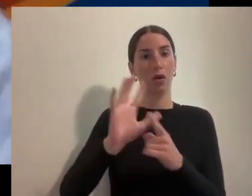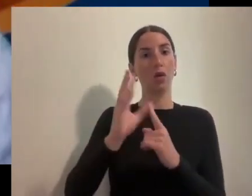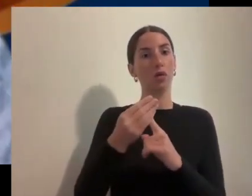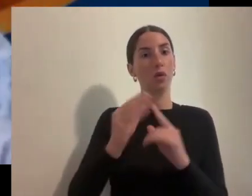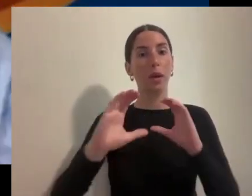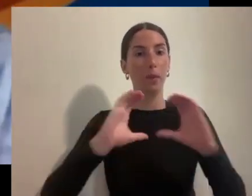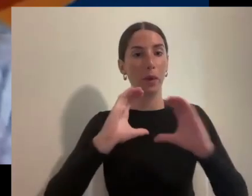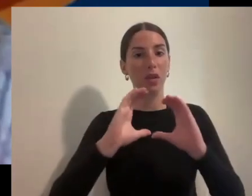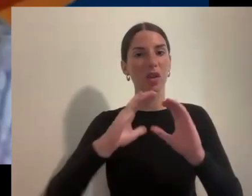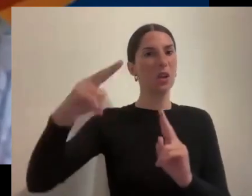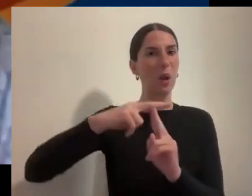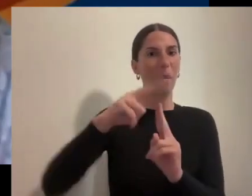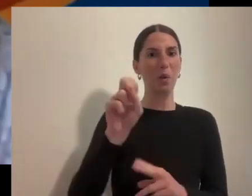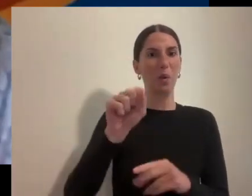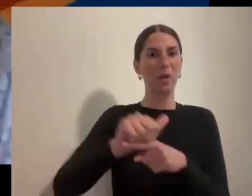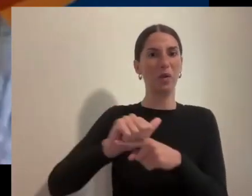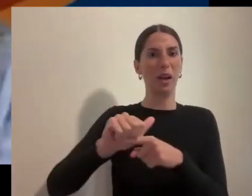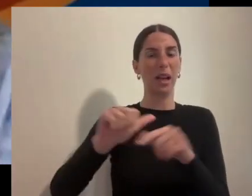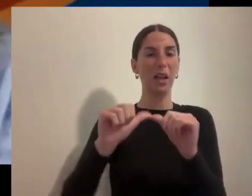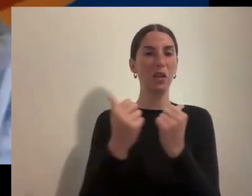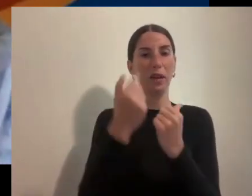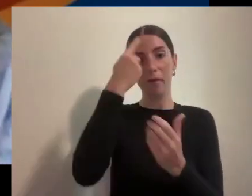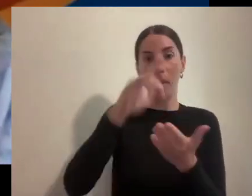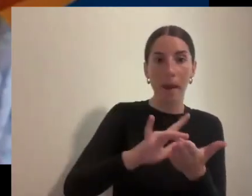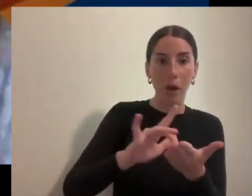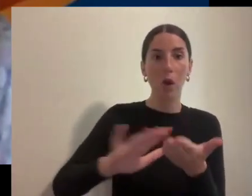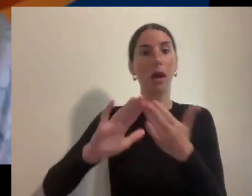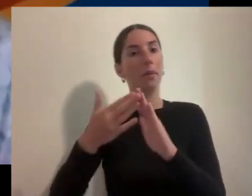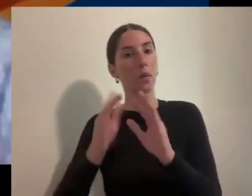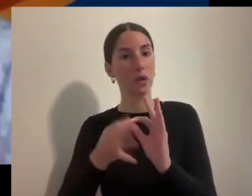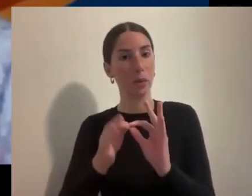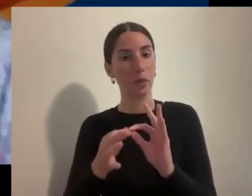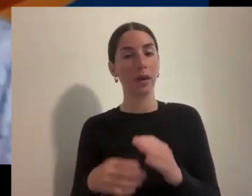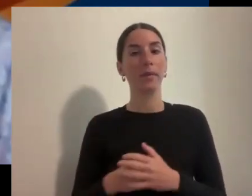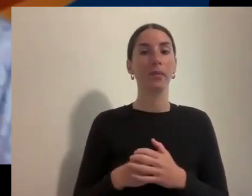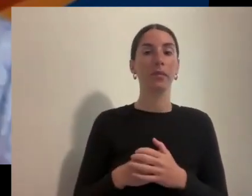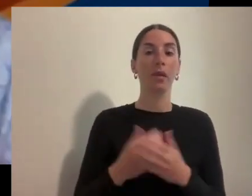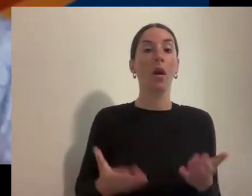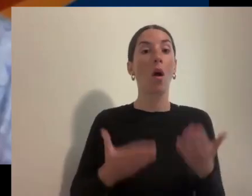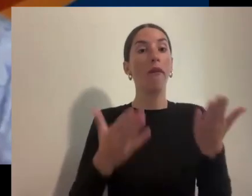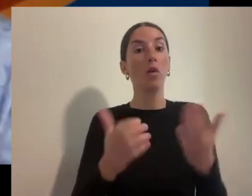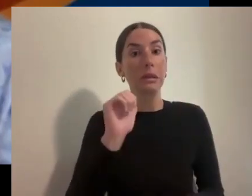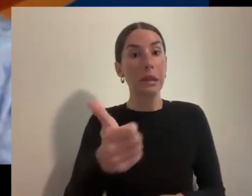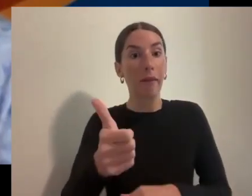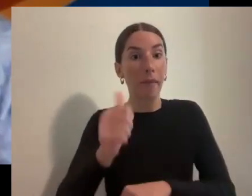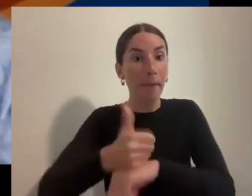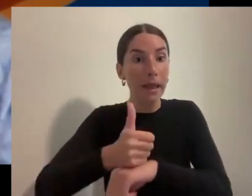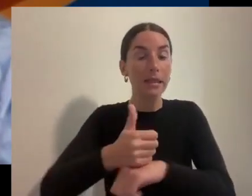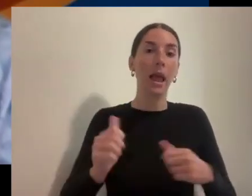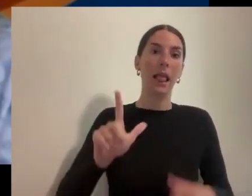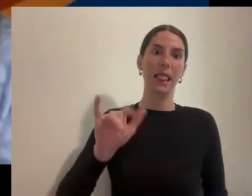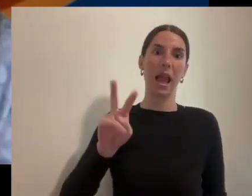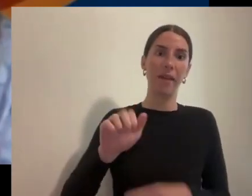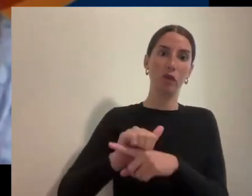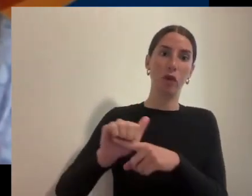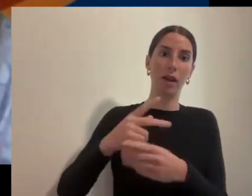top US training agency for medical and community interpreting, offering both self-paced and live training programs. I'll